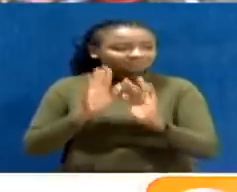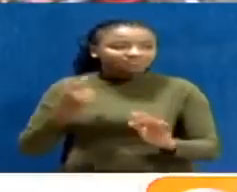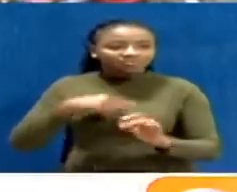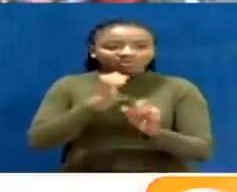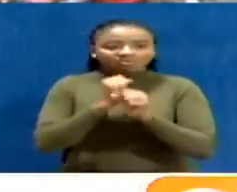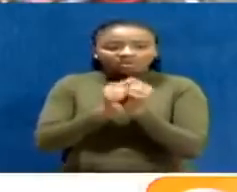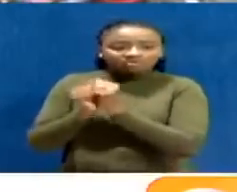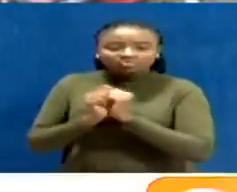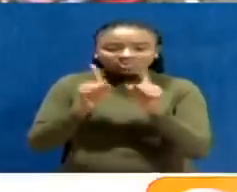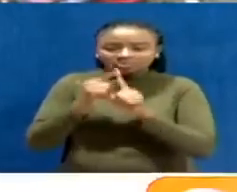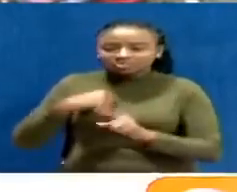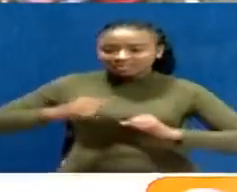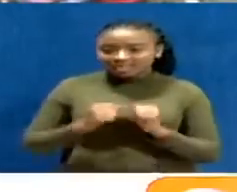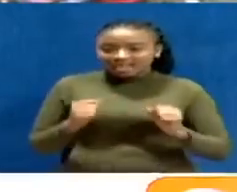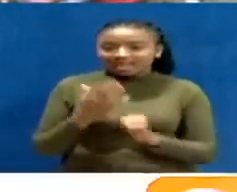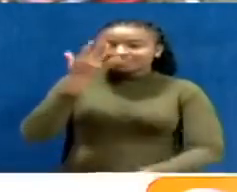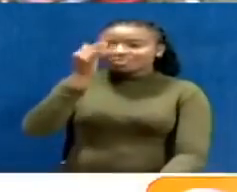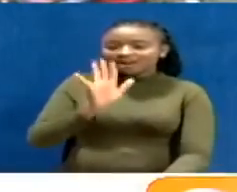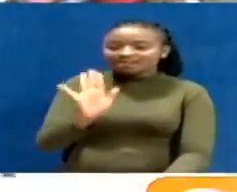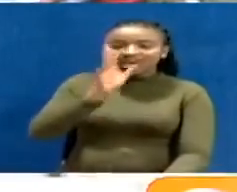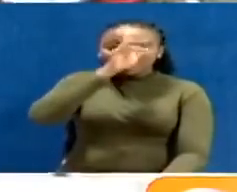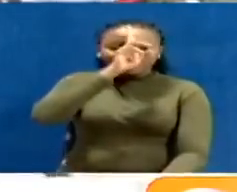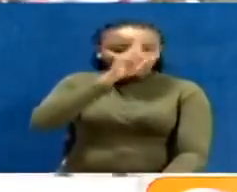And I'm very happy polisi wamekuwa